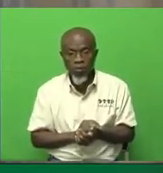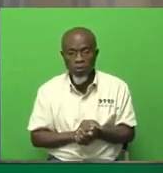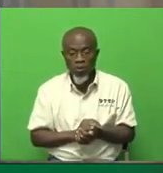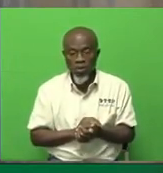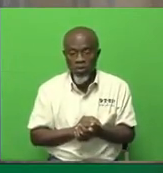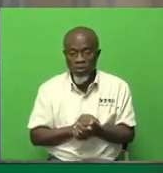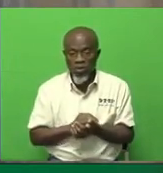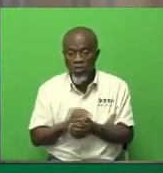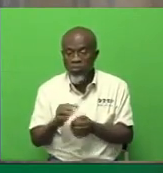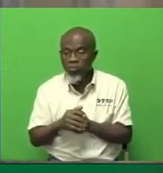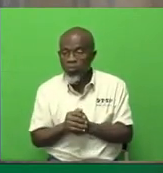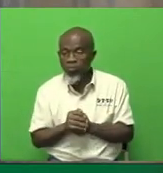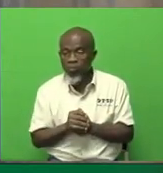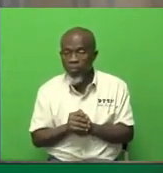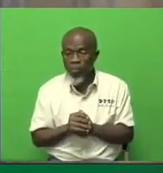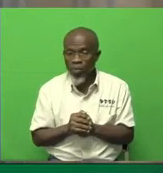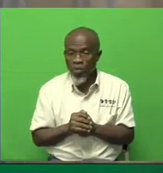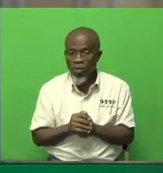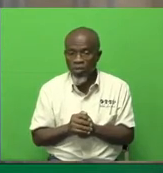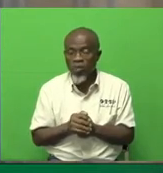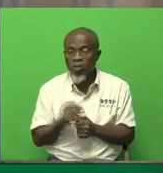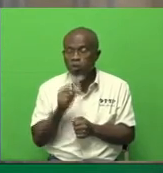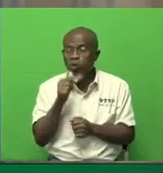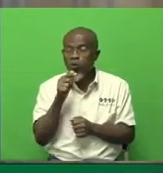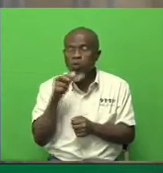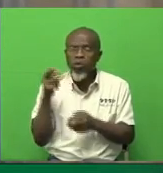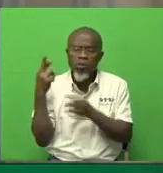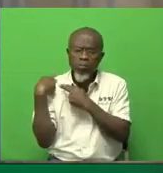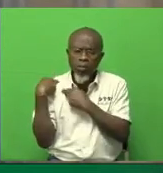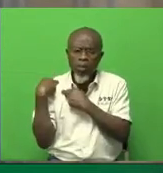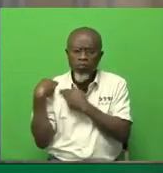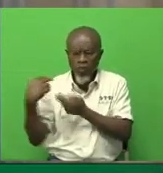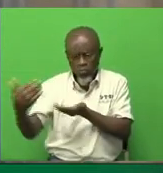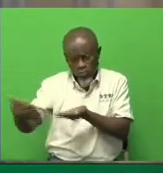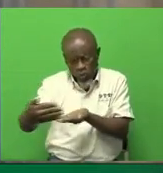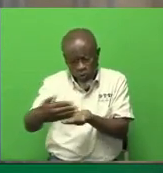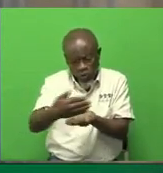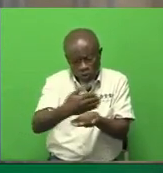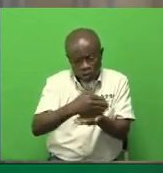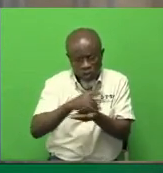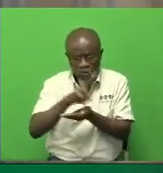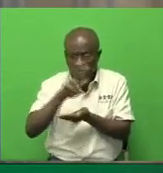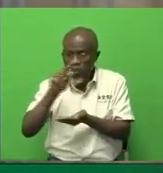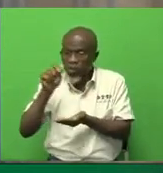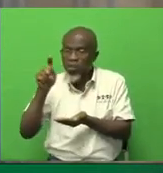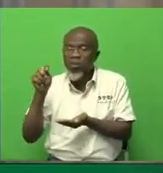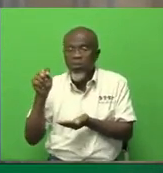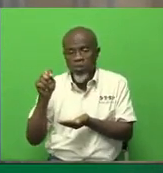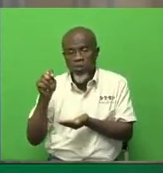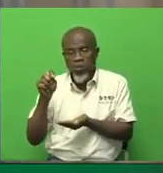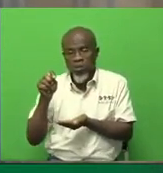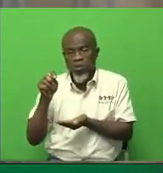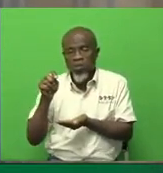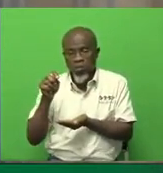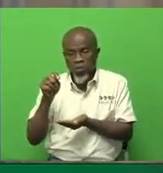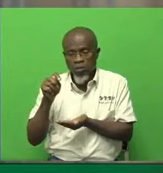processing to eliminate the long wait for refunds with stifle business confidence and compliance